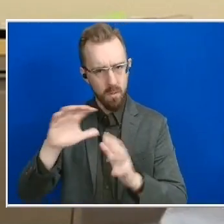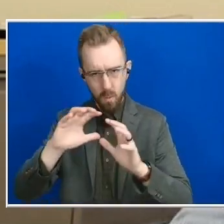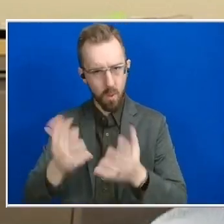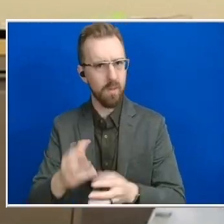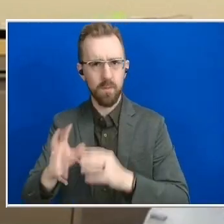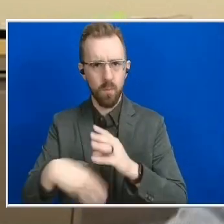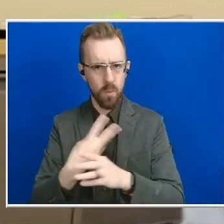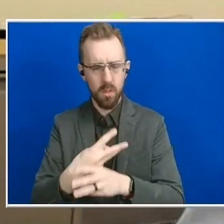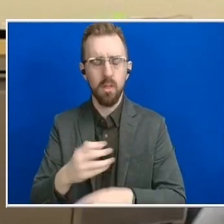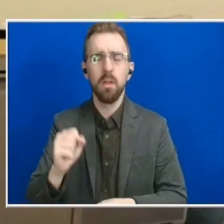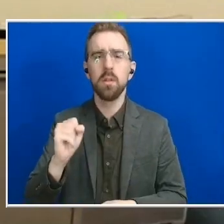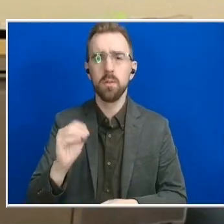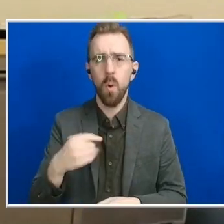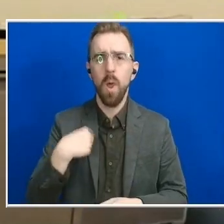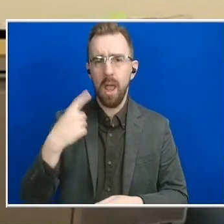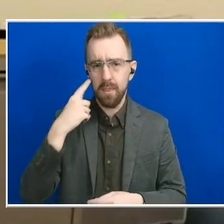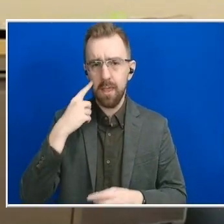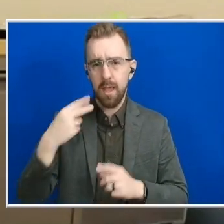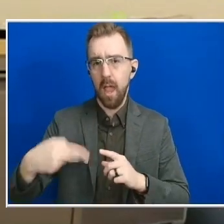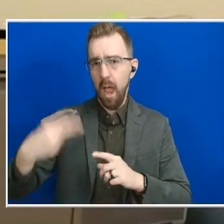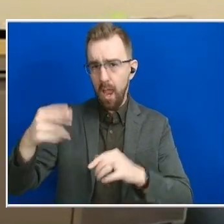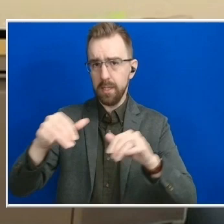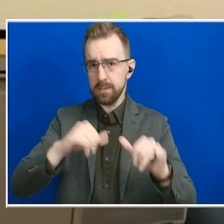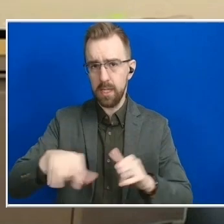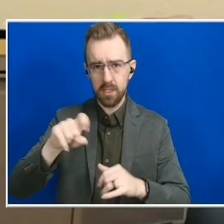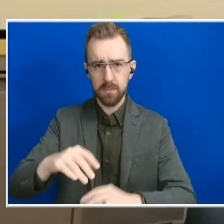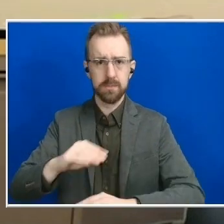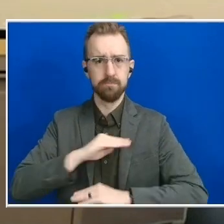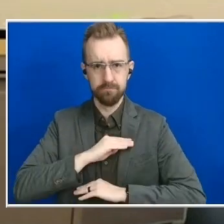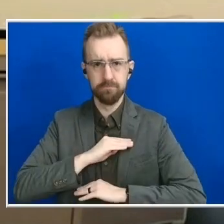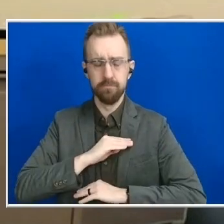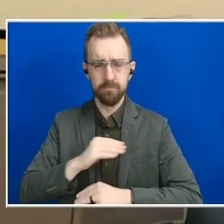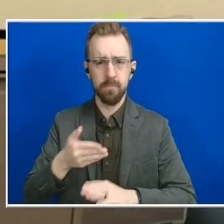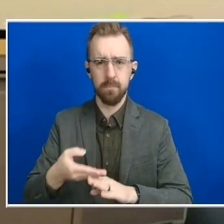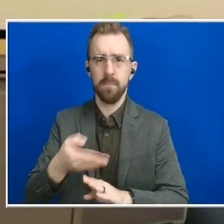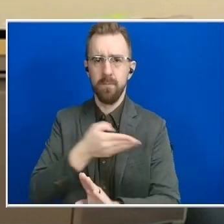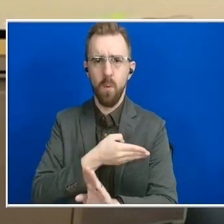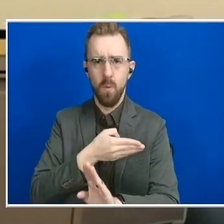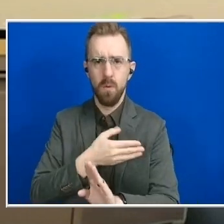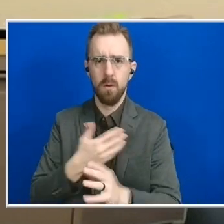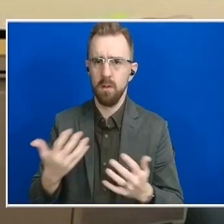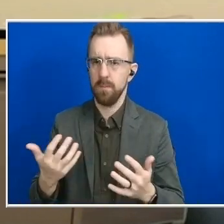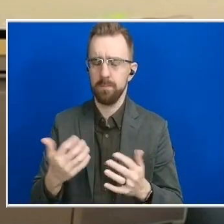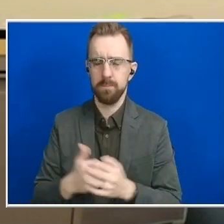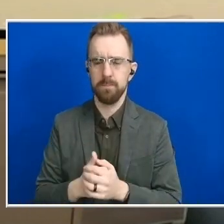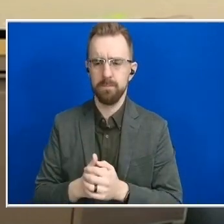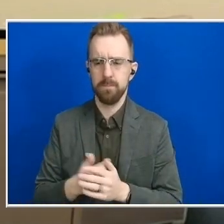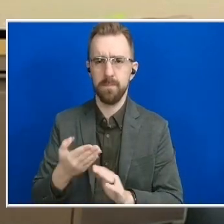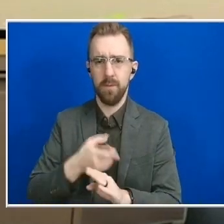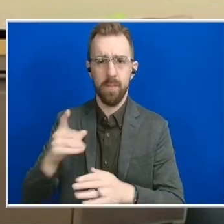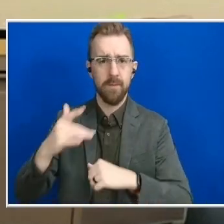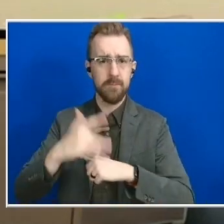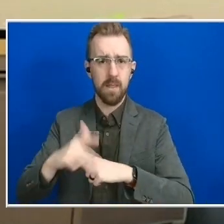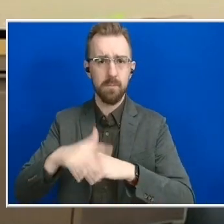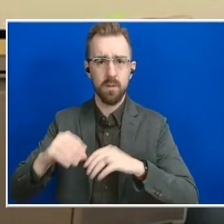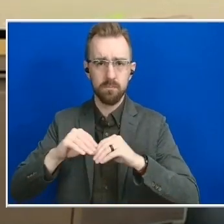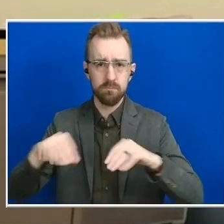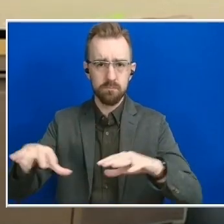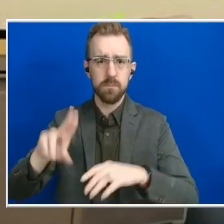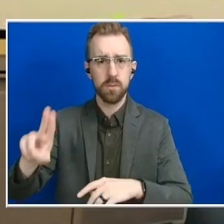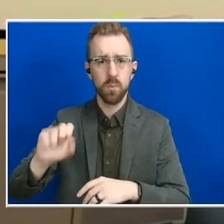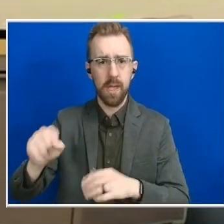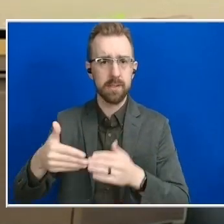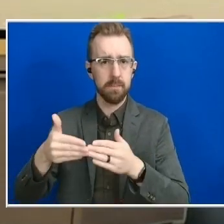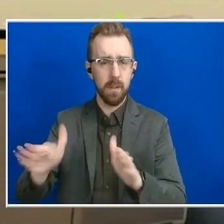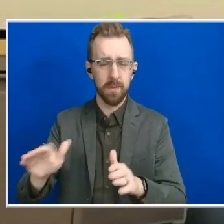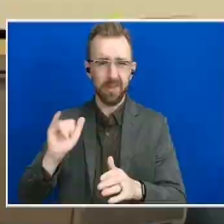I think very high standards have to be met before they are available to the U.S. public. And I think that's